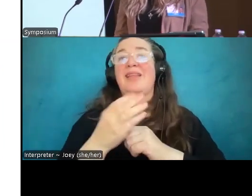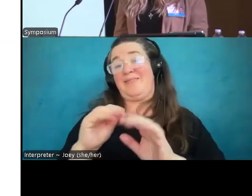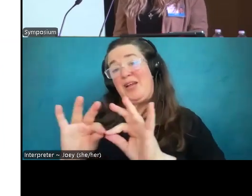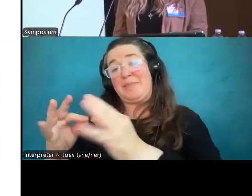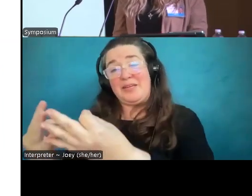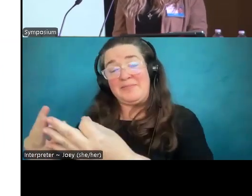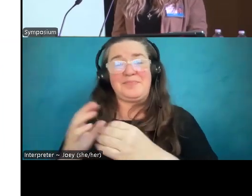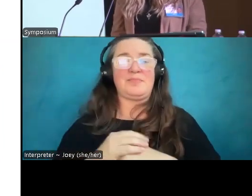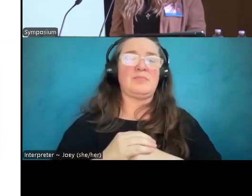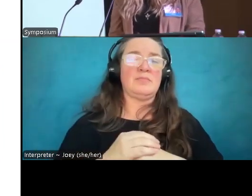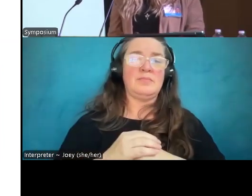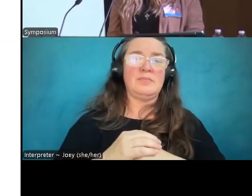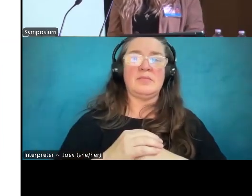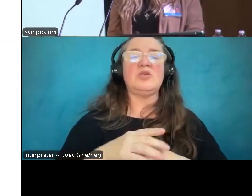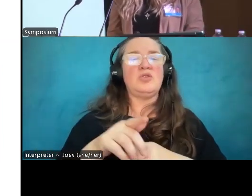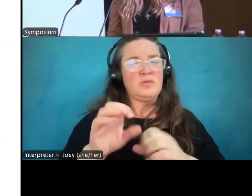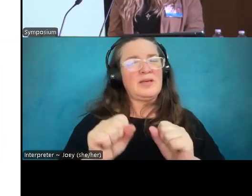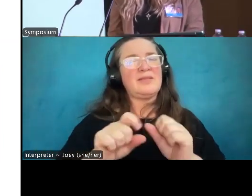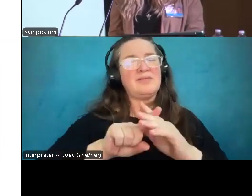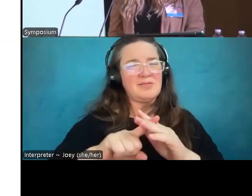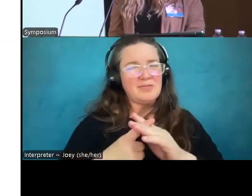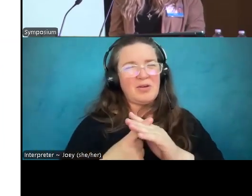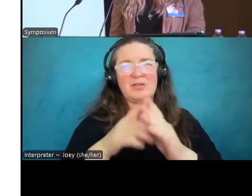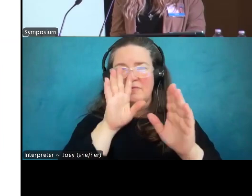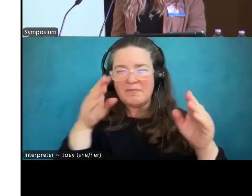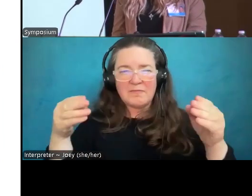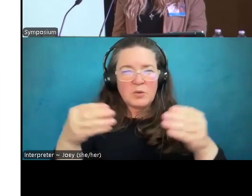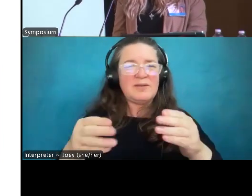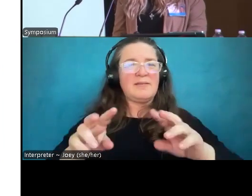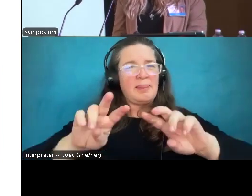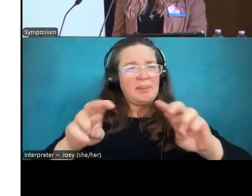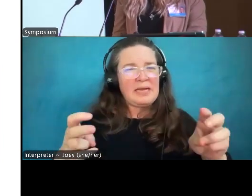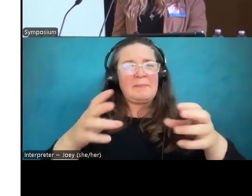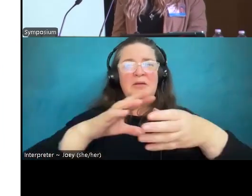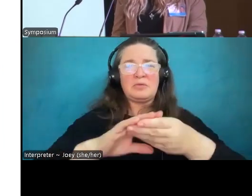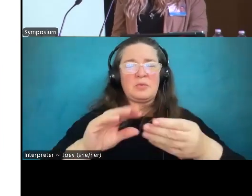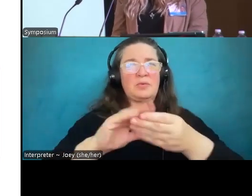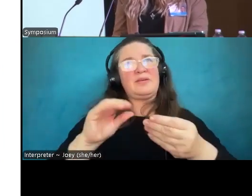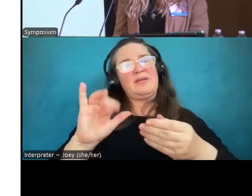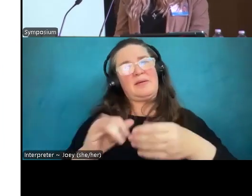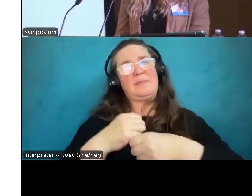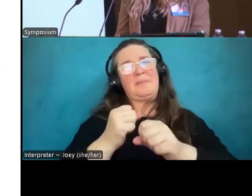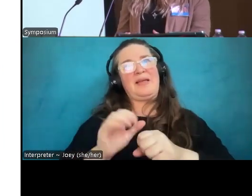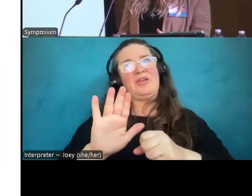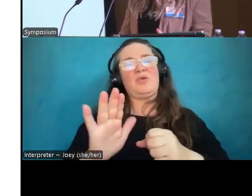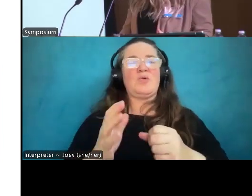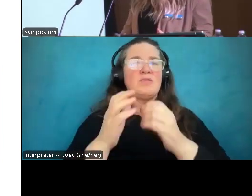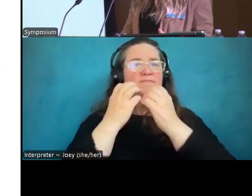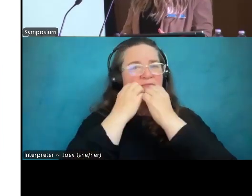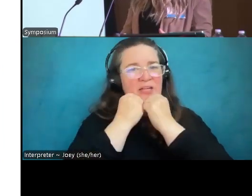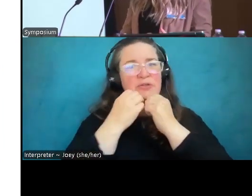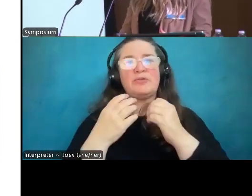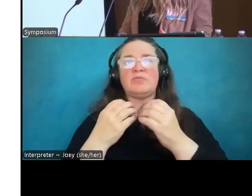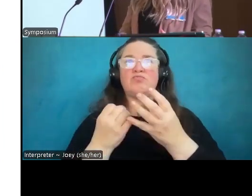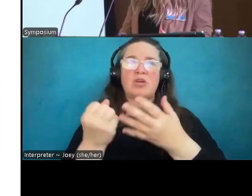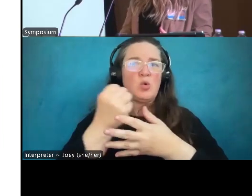that emphasizes your decisions and your priorities and your values. So what was initially, I'm too